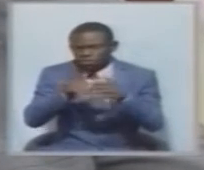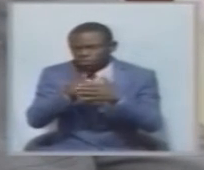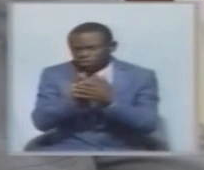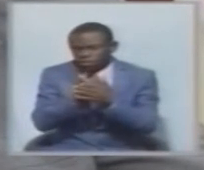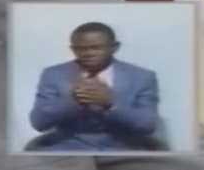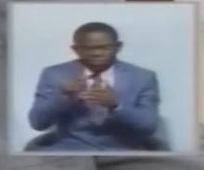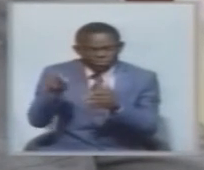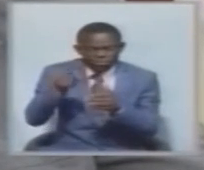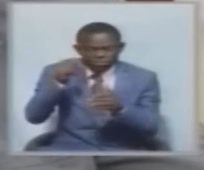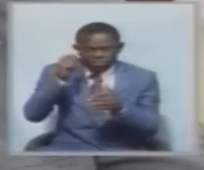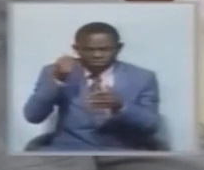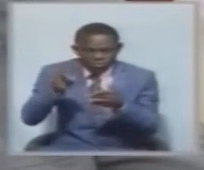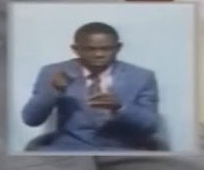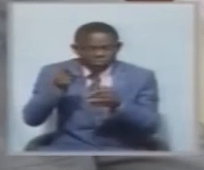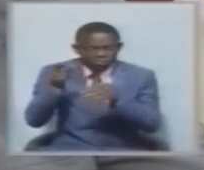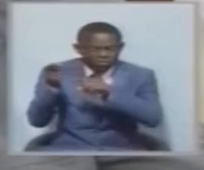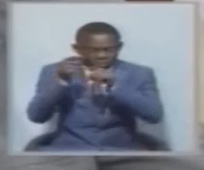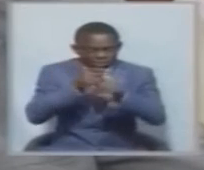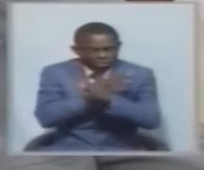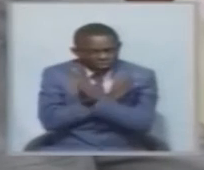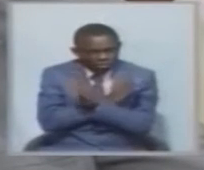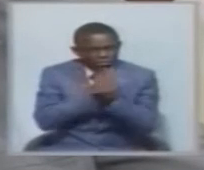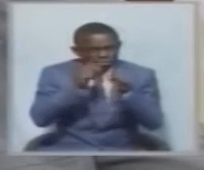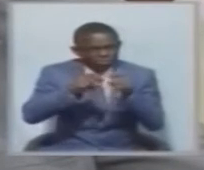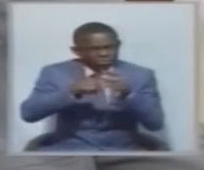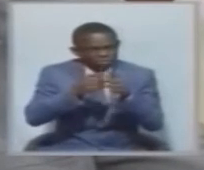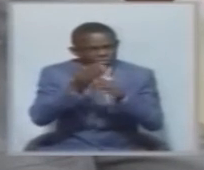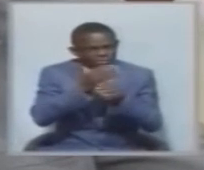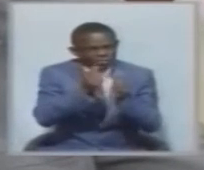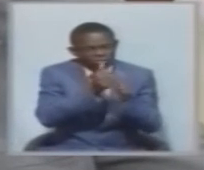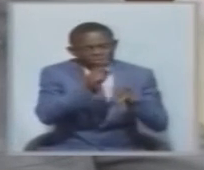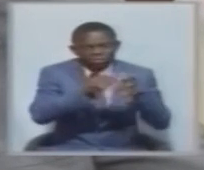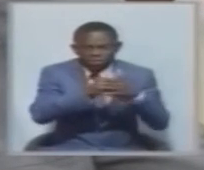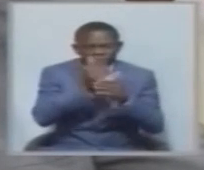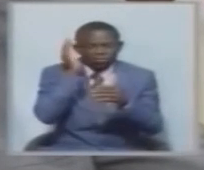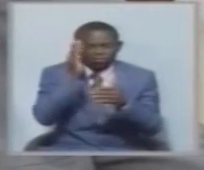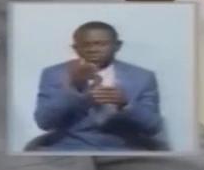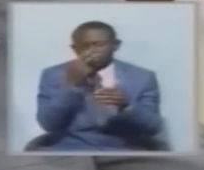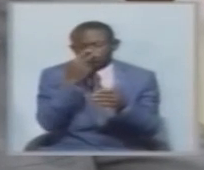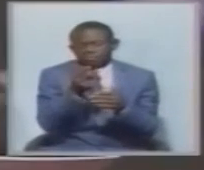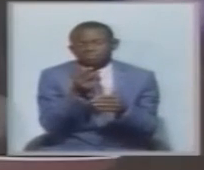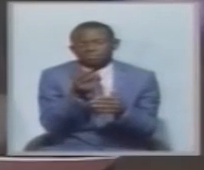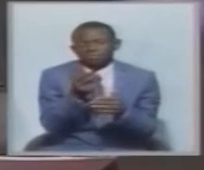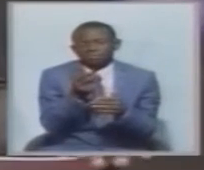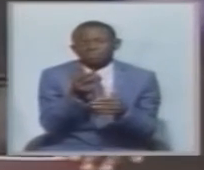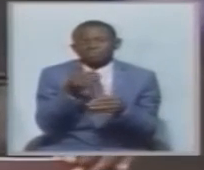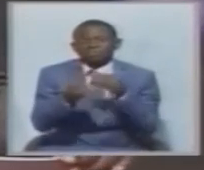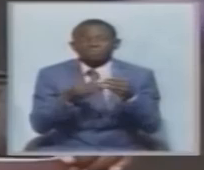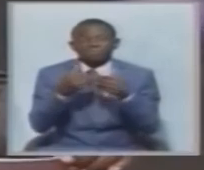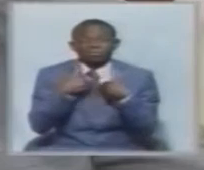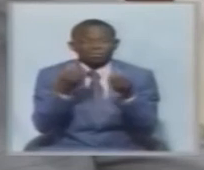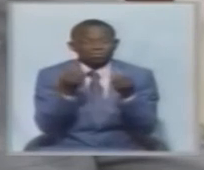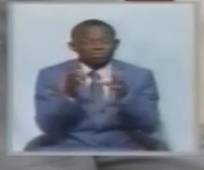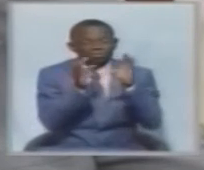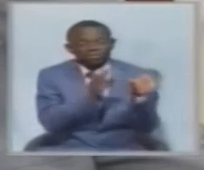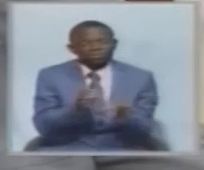interested to do business in Zambia here. So there will be a whole range of, other activities taking place with regard